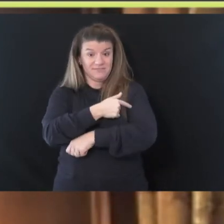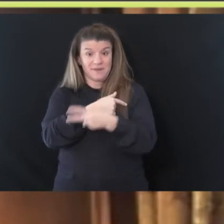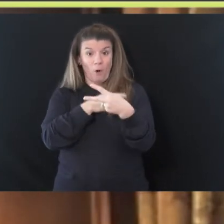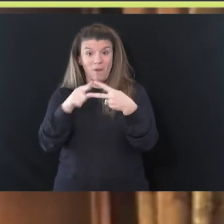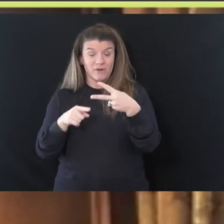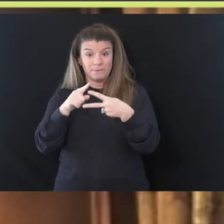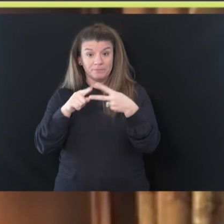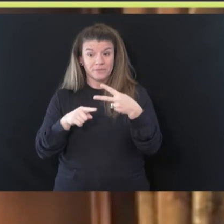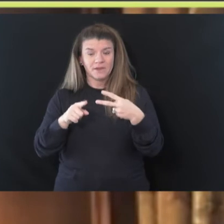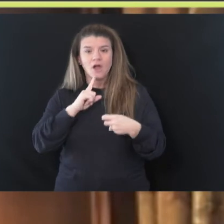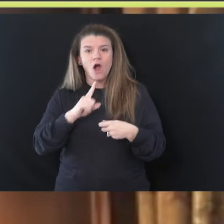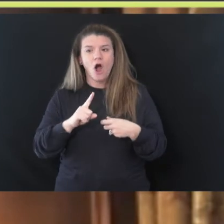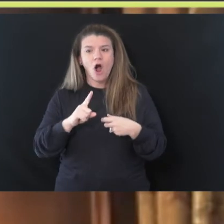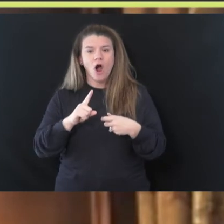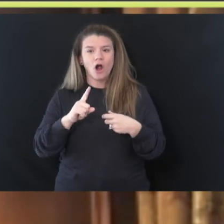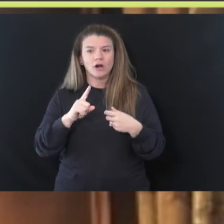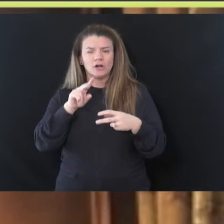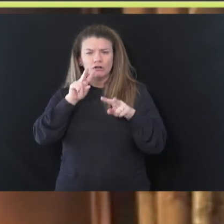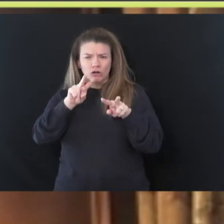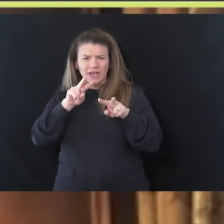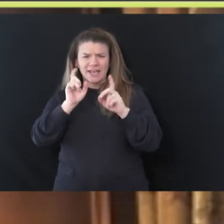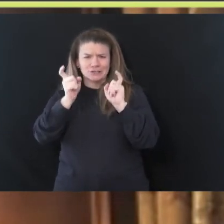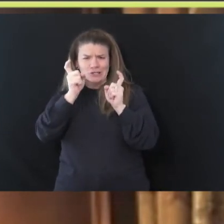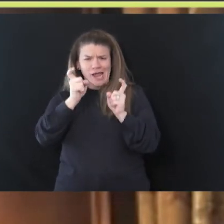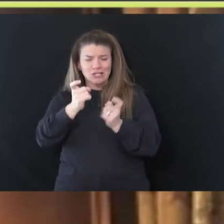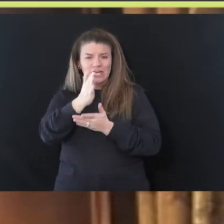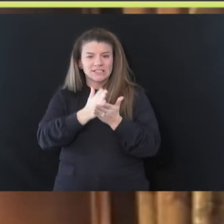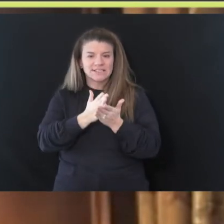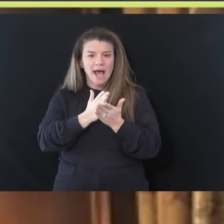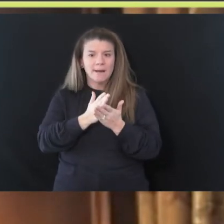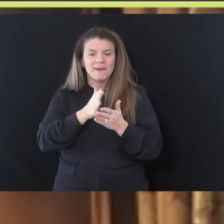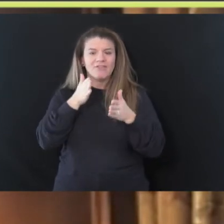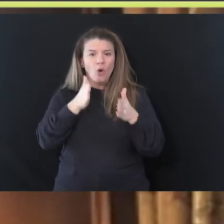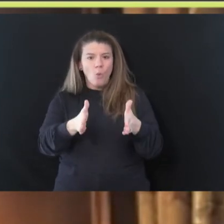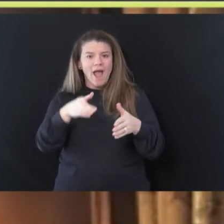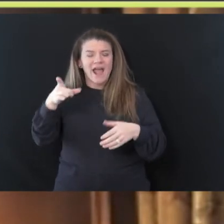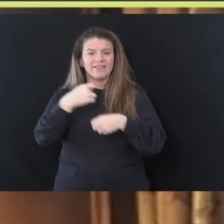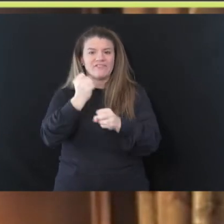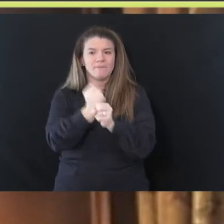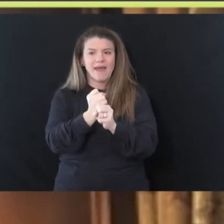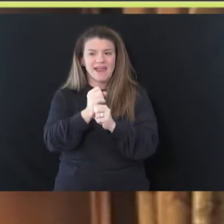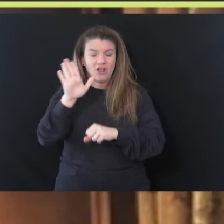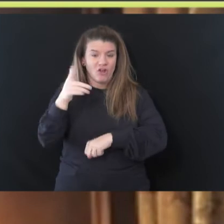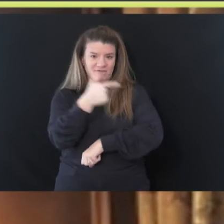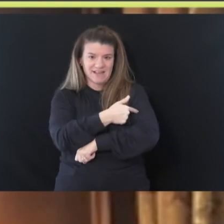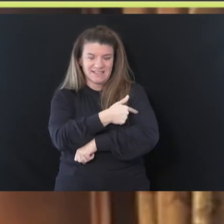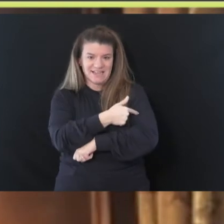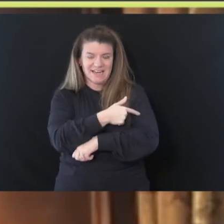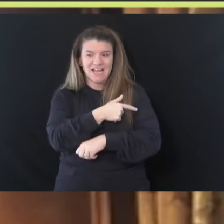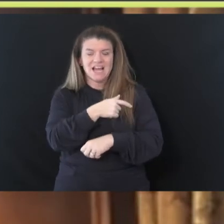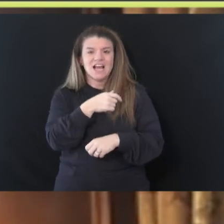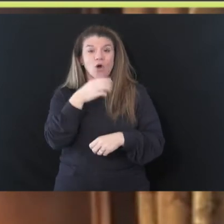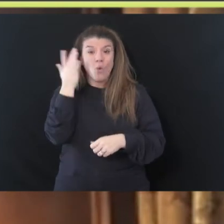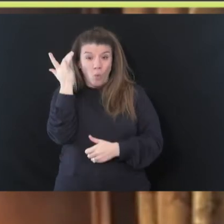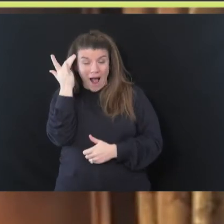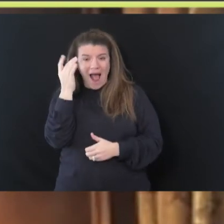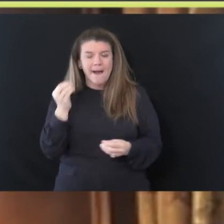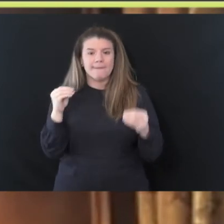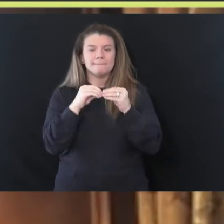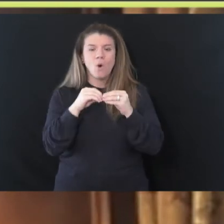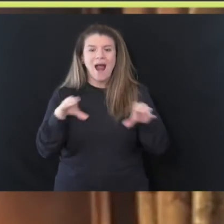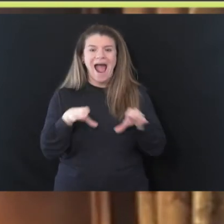are augmenting, changing some of the way that they've made the vaccine to make it more active for